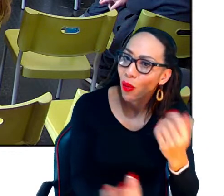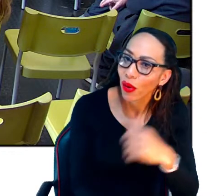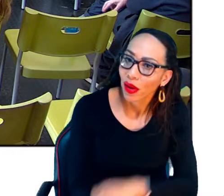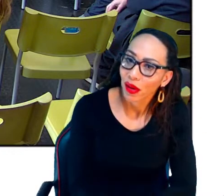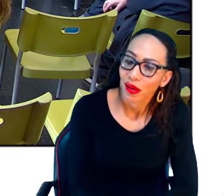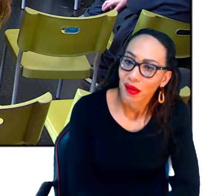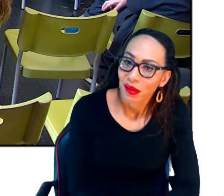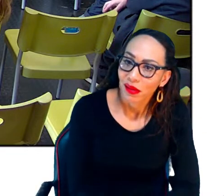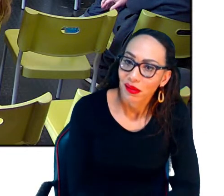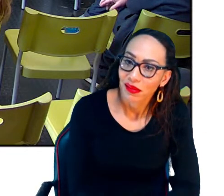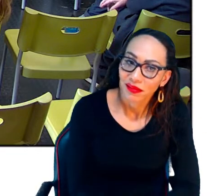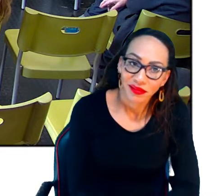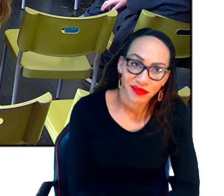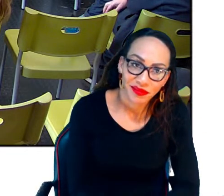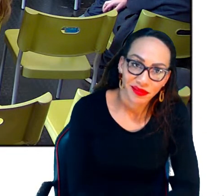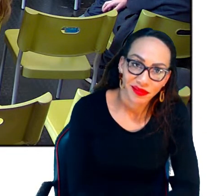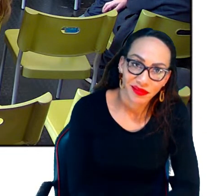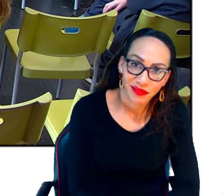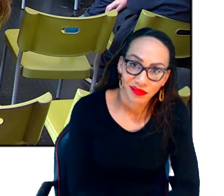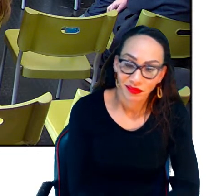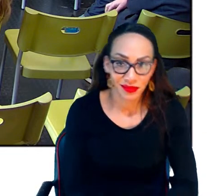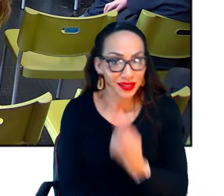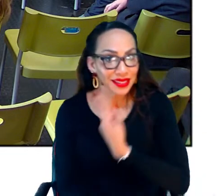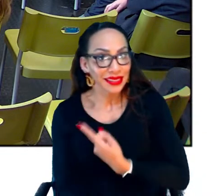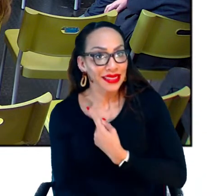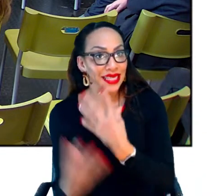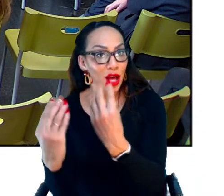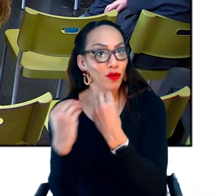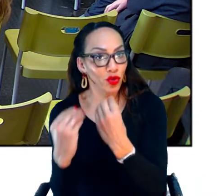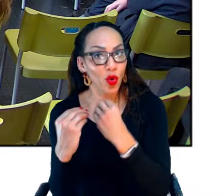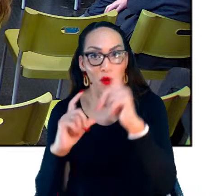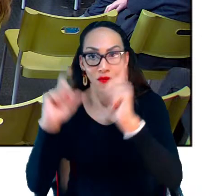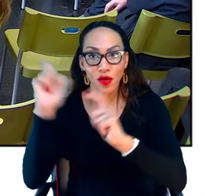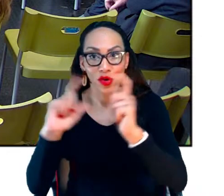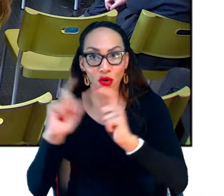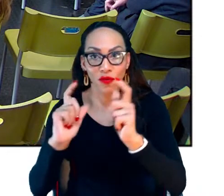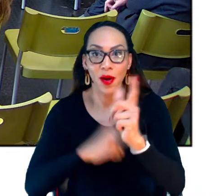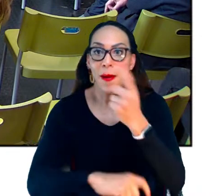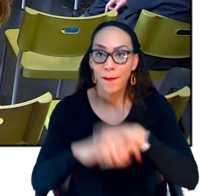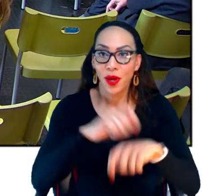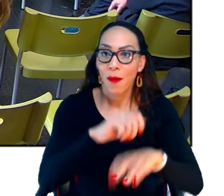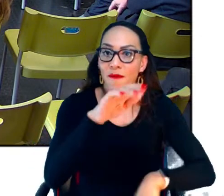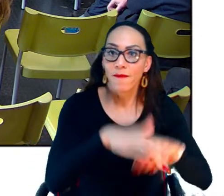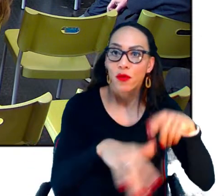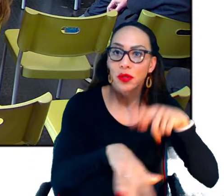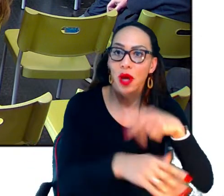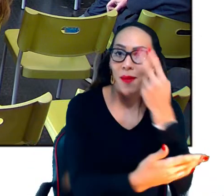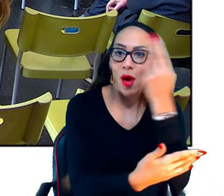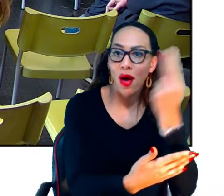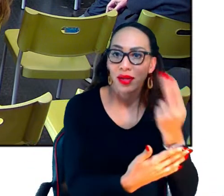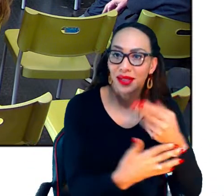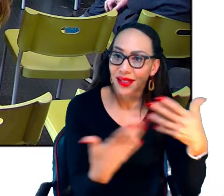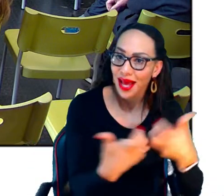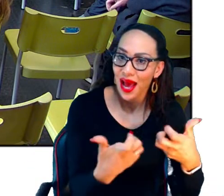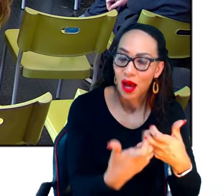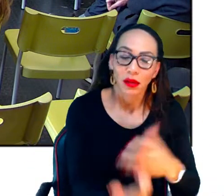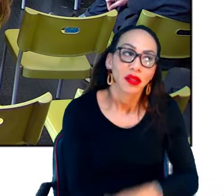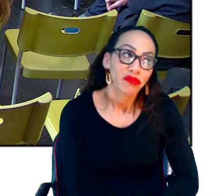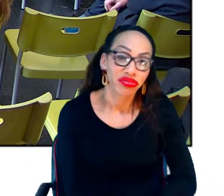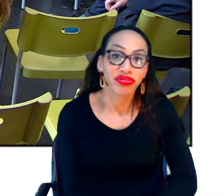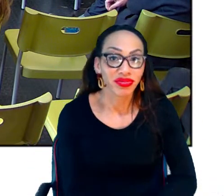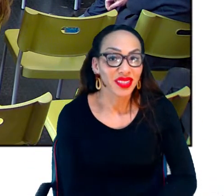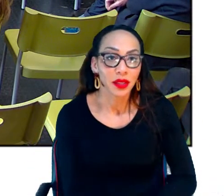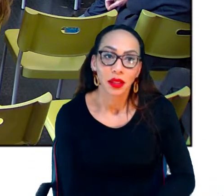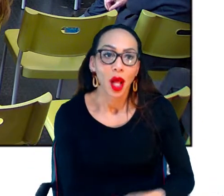How did you go from being a self-taught photographer to a full-time artist? It took a long time.